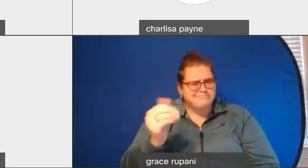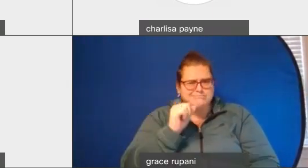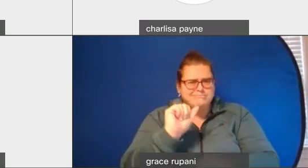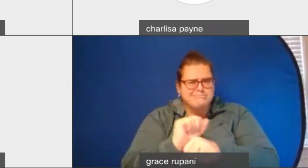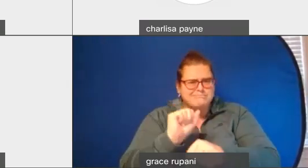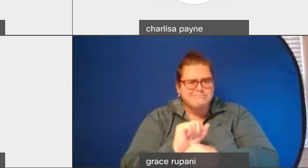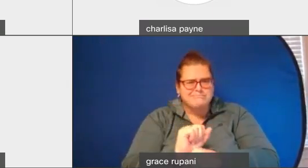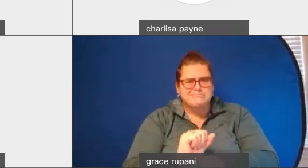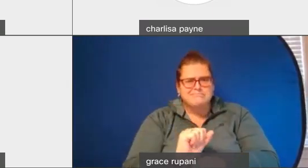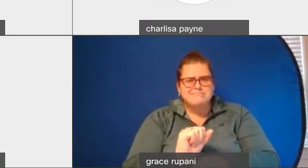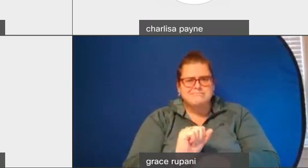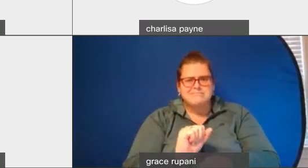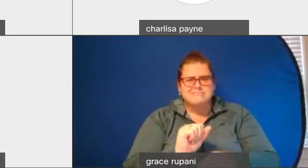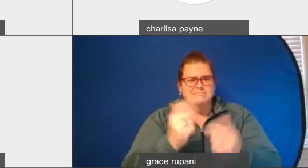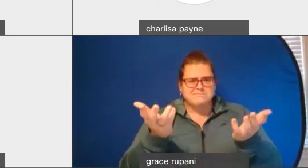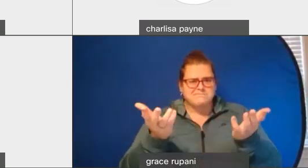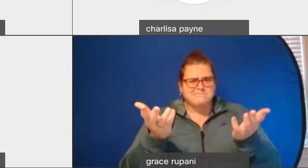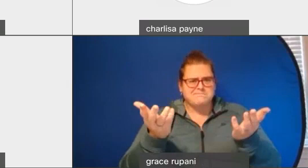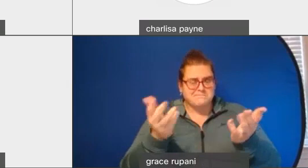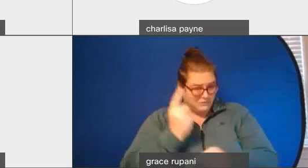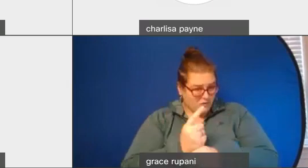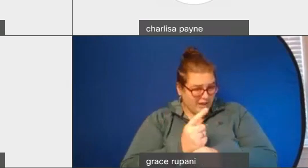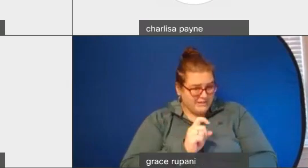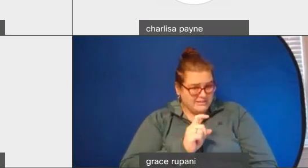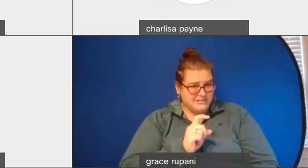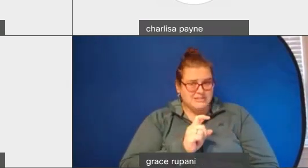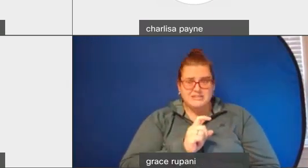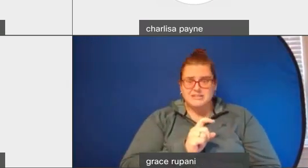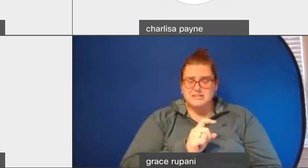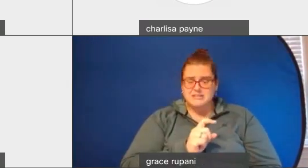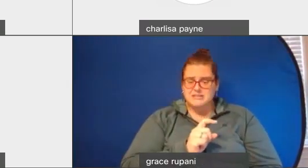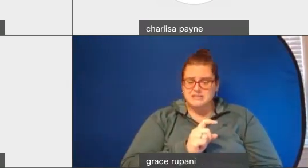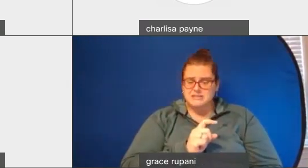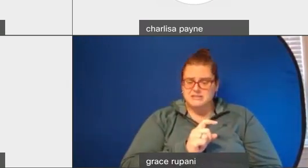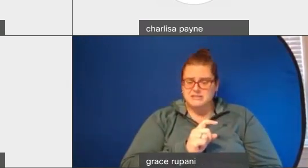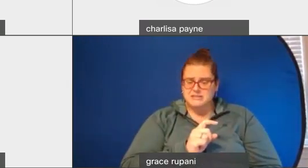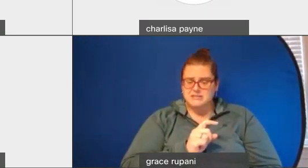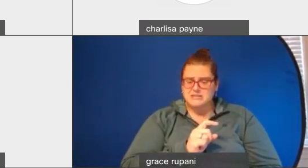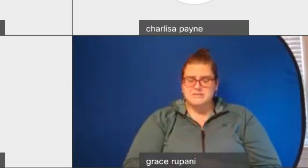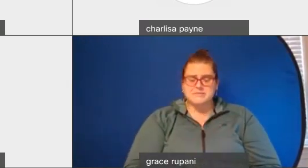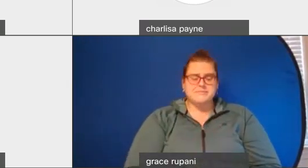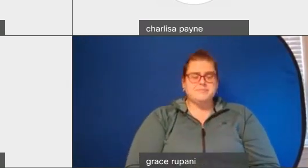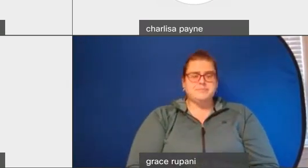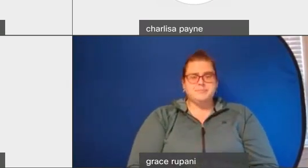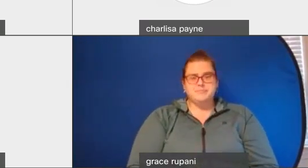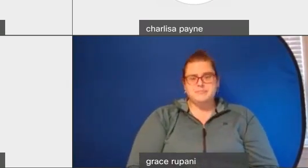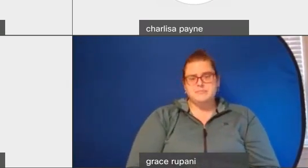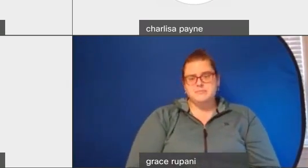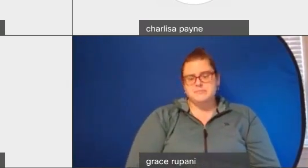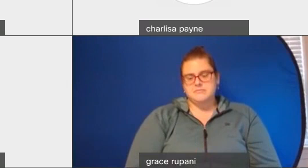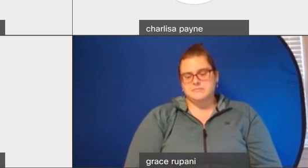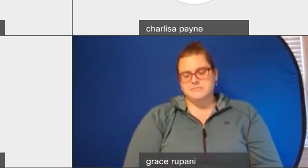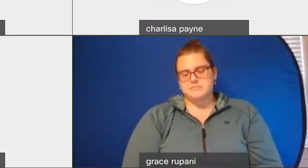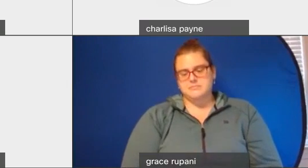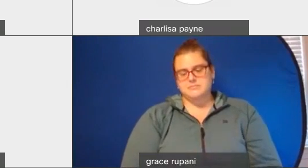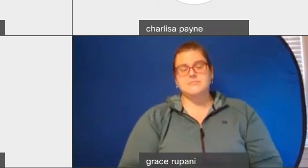to do that. Is that correct, people? So so that means I have to type something in.